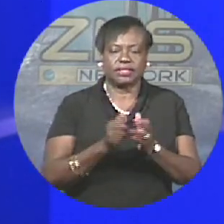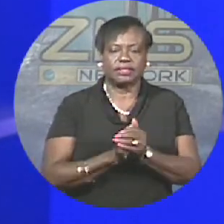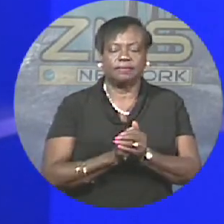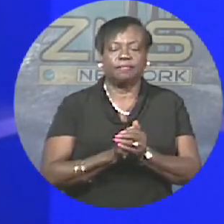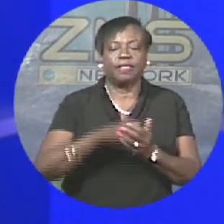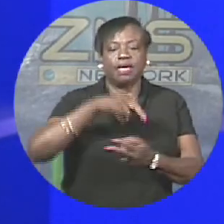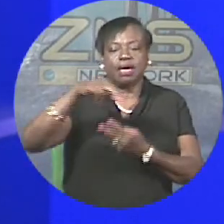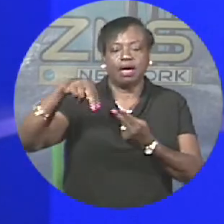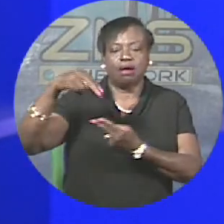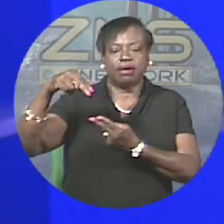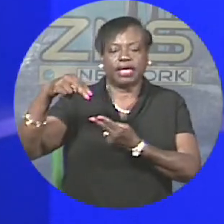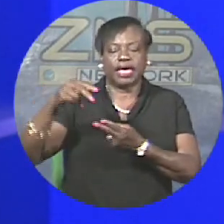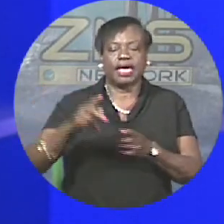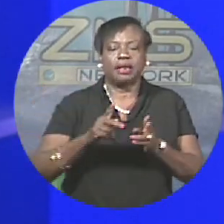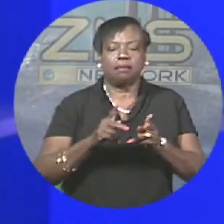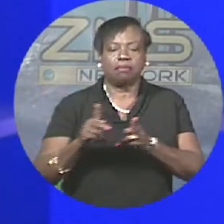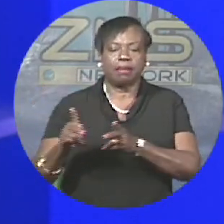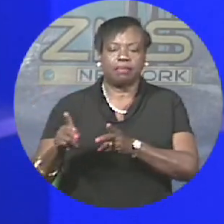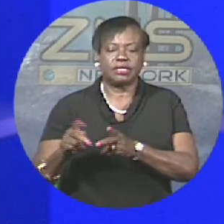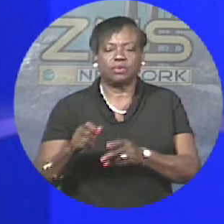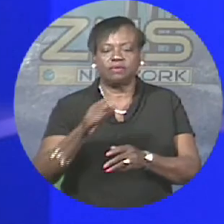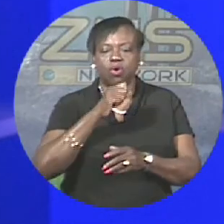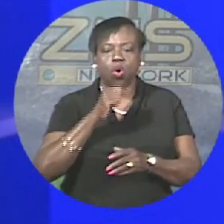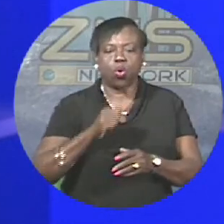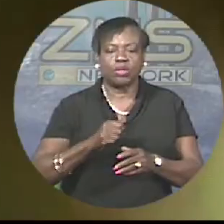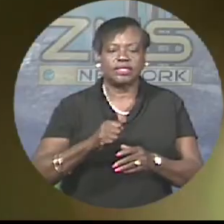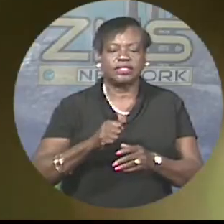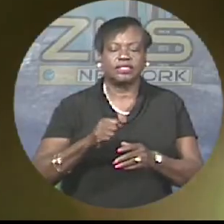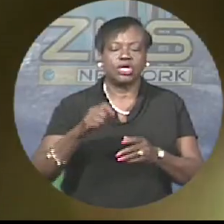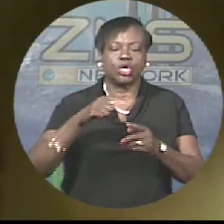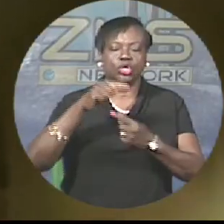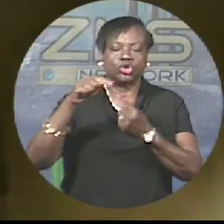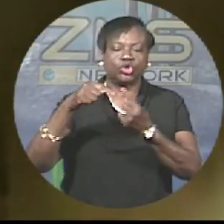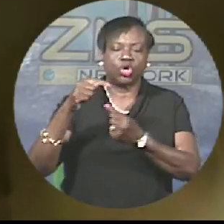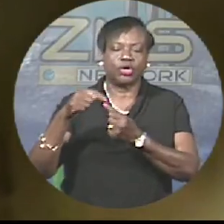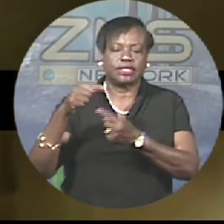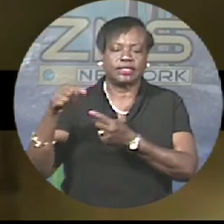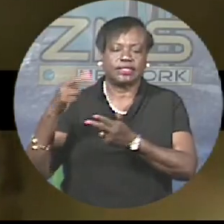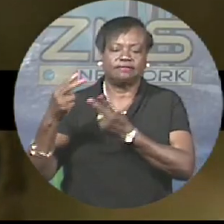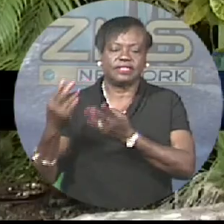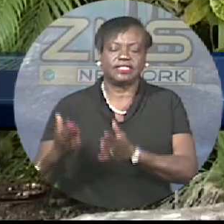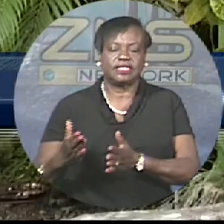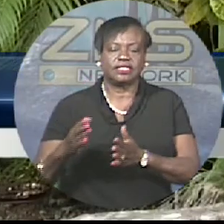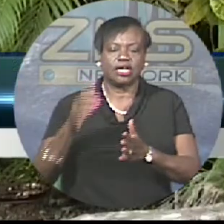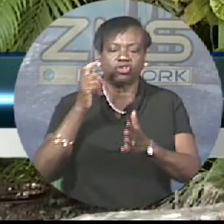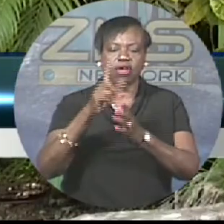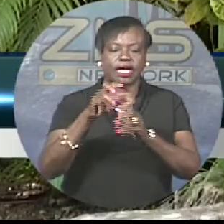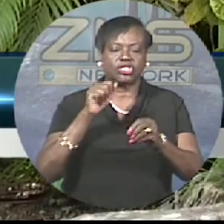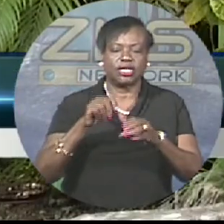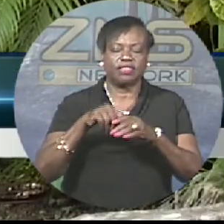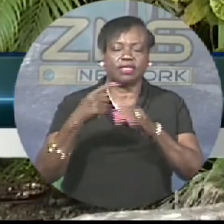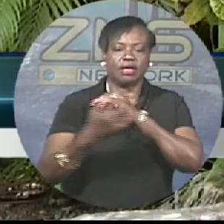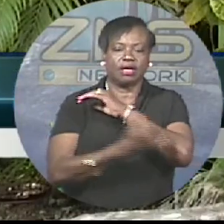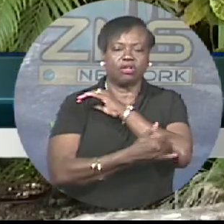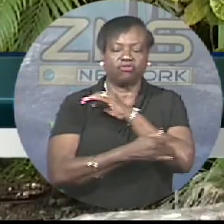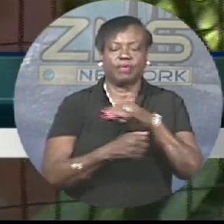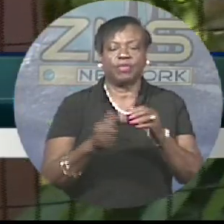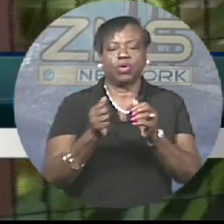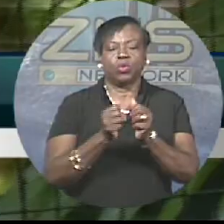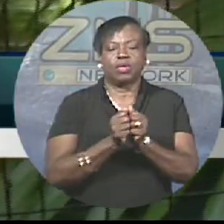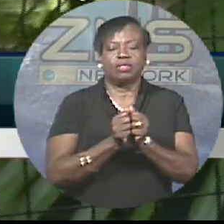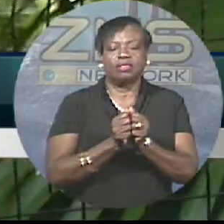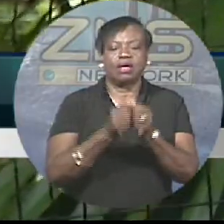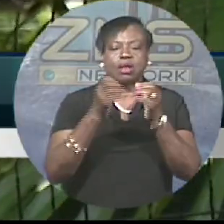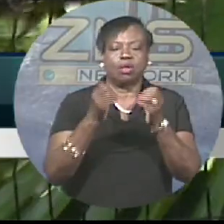one of the oldest tourist attractions in the country. With some 200 exotic and endangered species at Ardastra Gardens and the